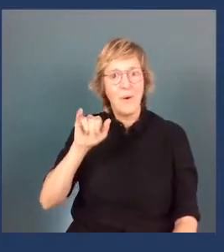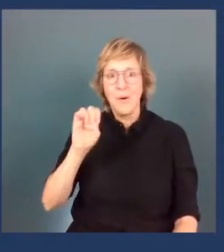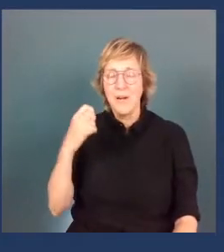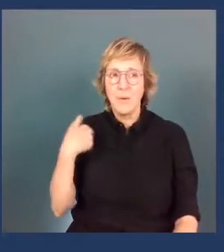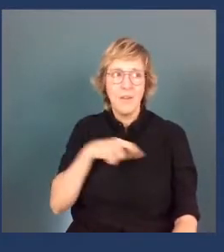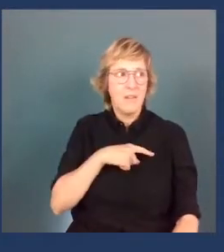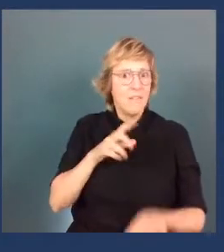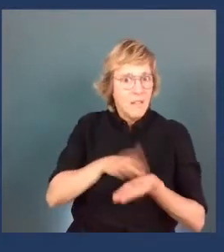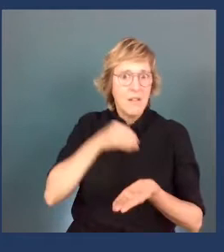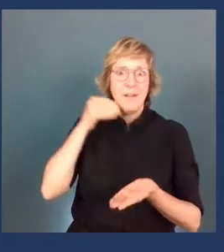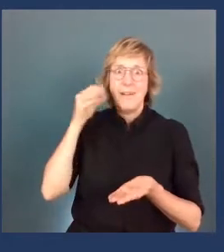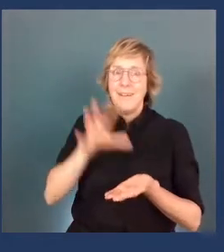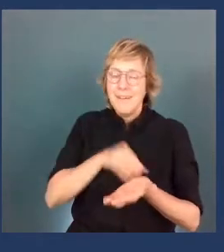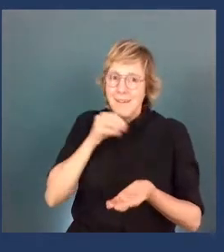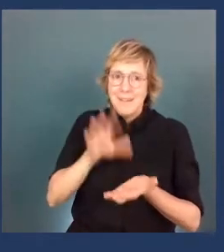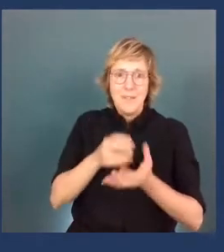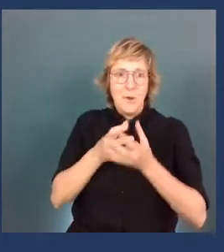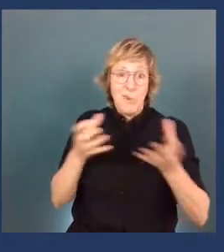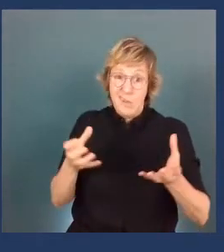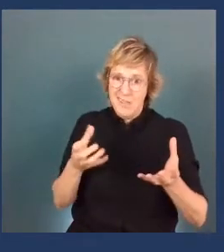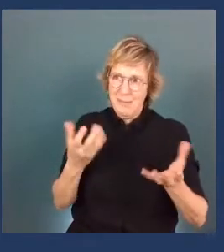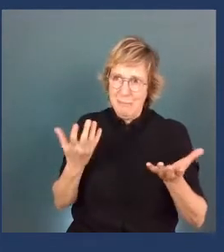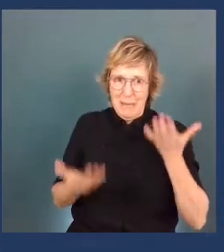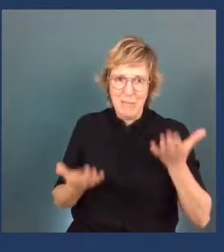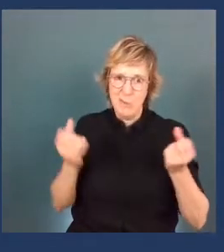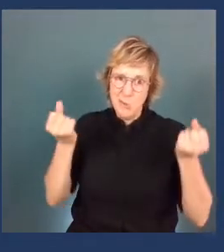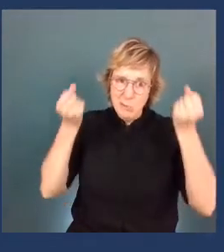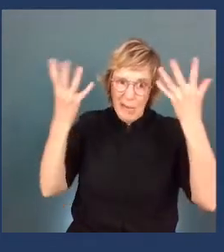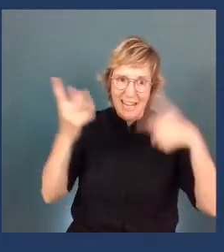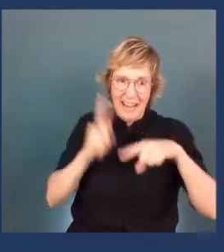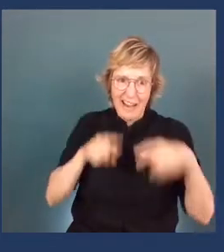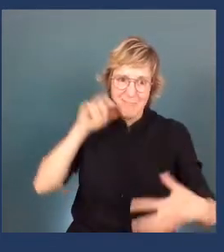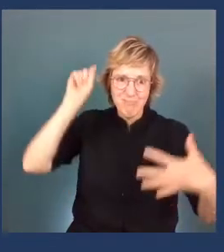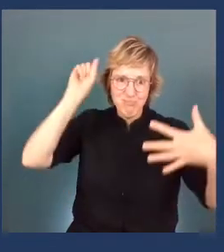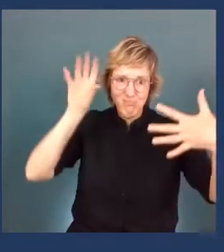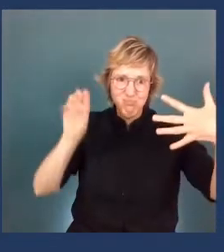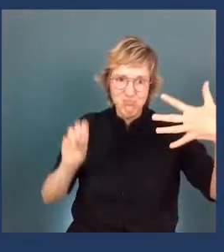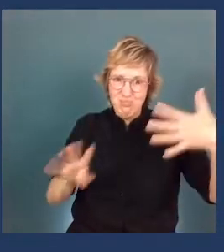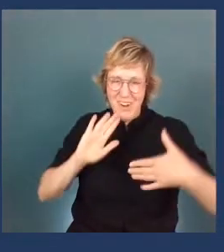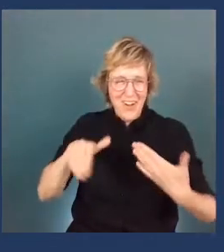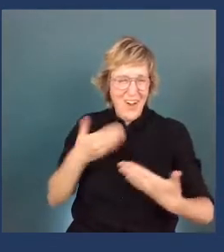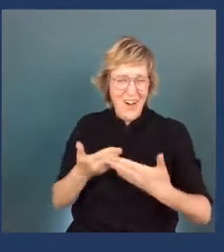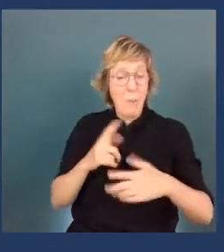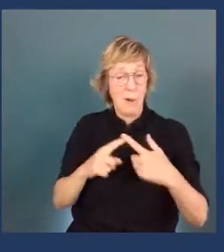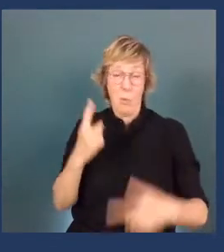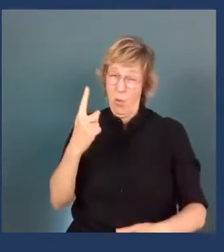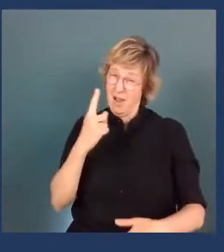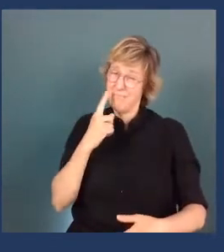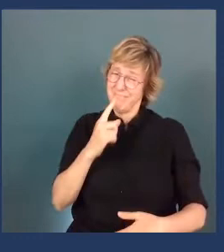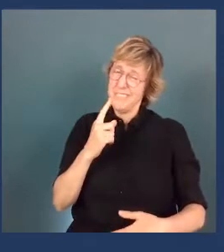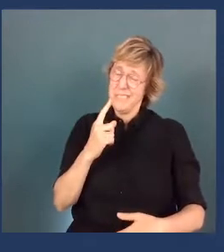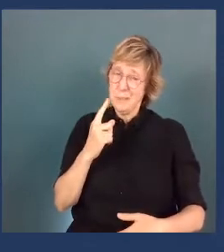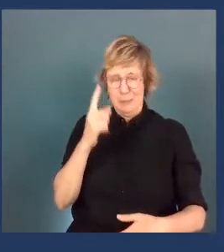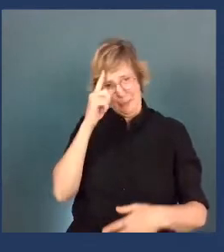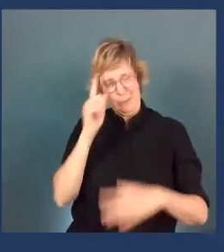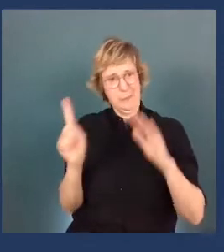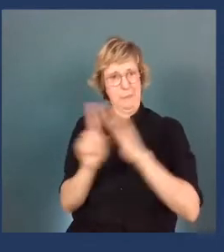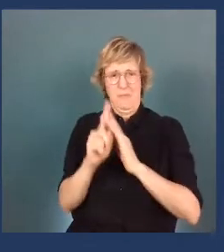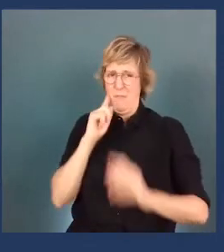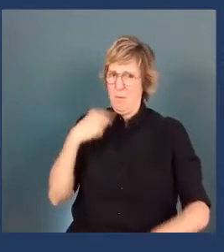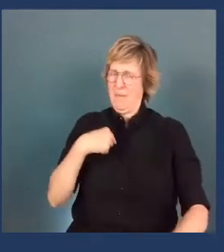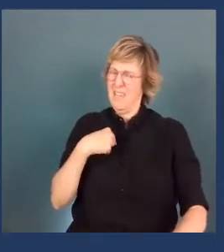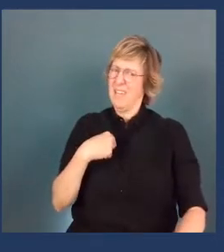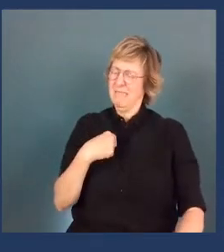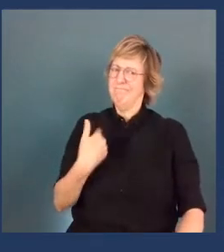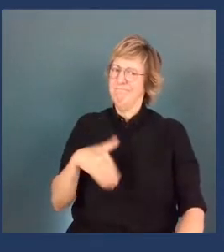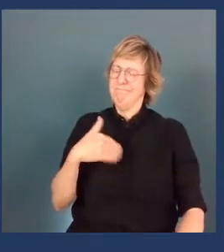many learnings over the years, probably too many to even mention, but just the one big one for me personally is the learning